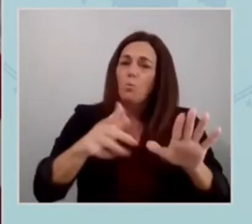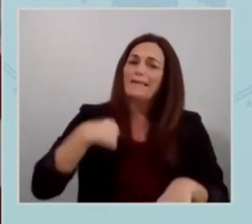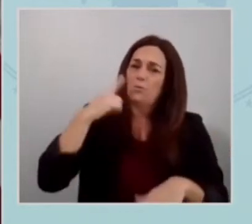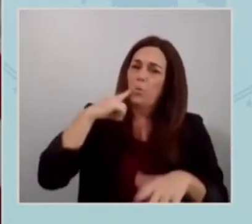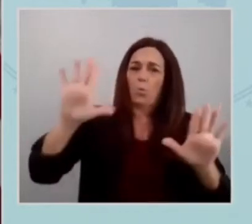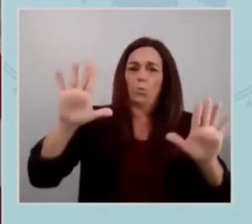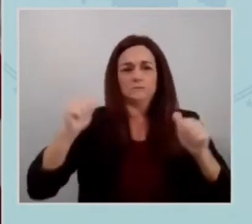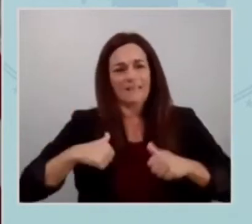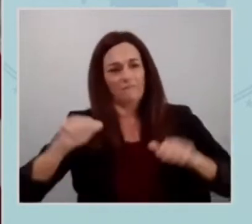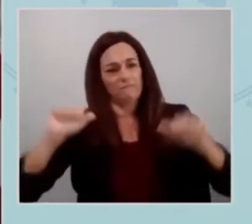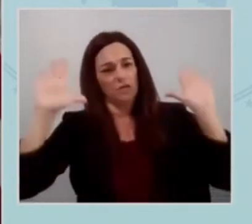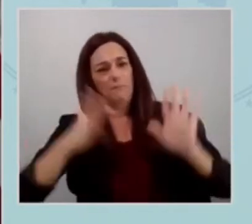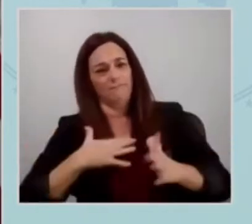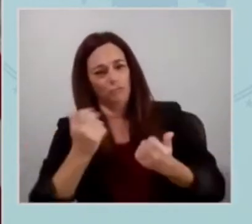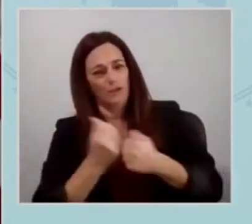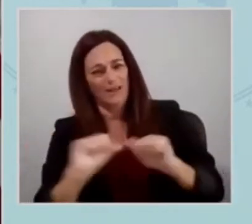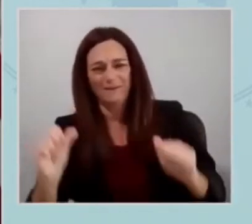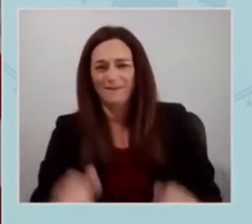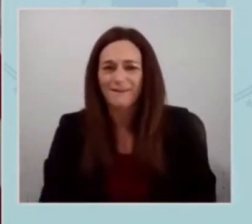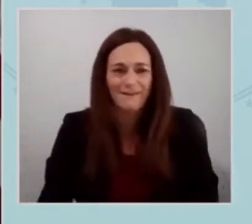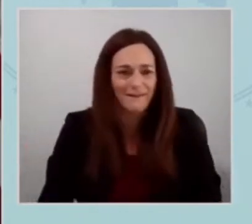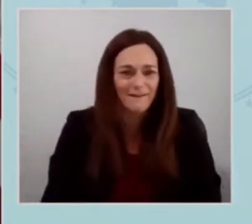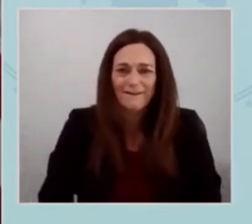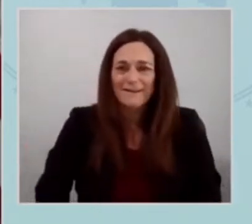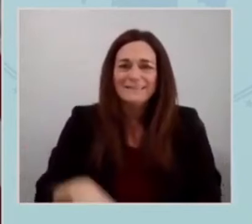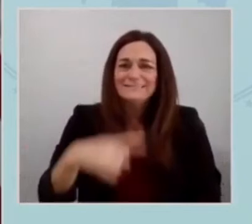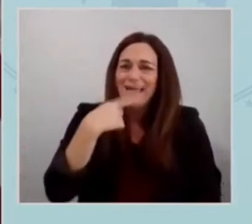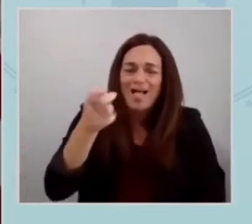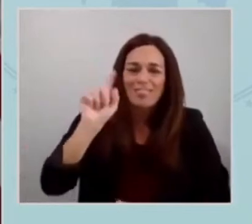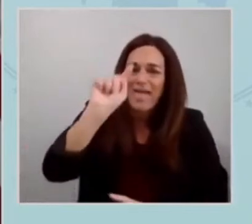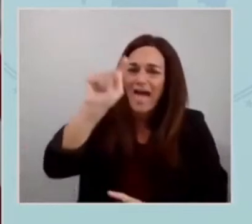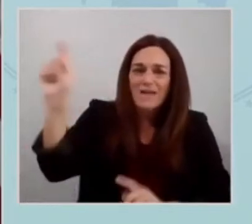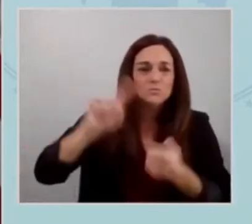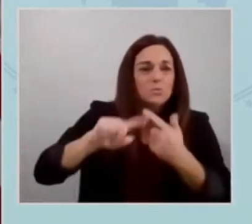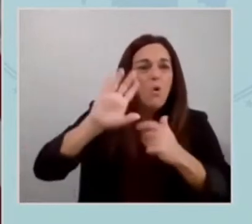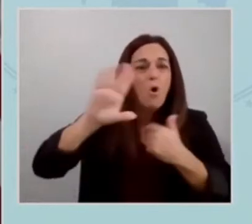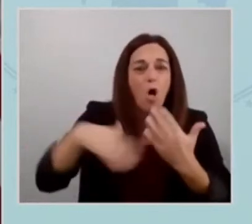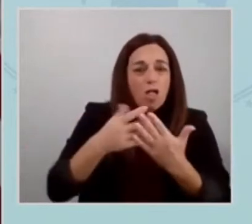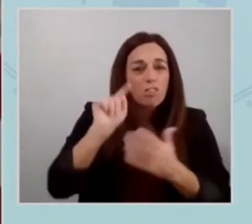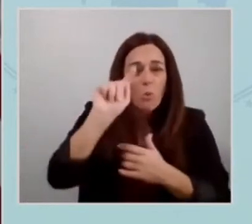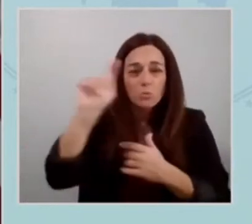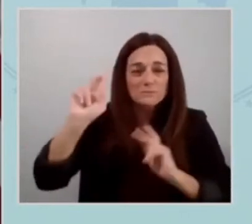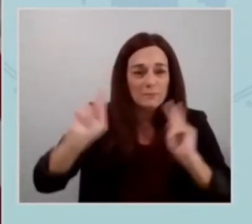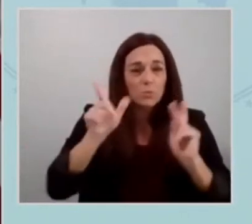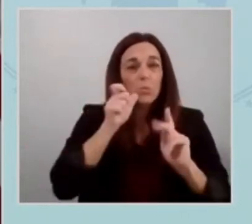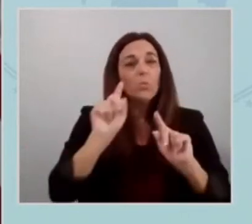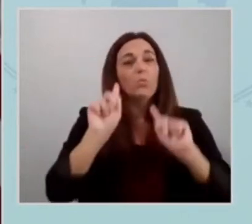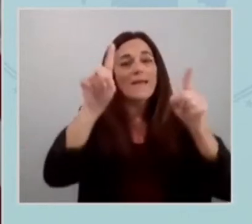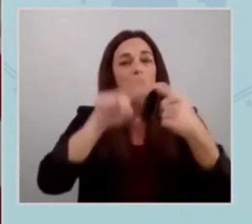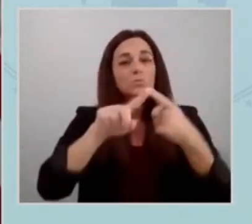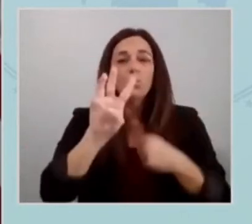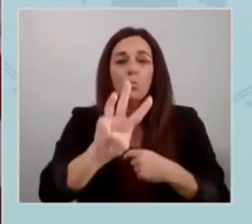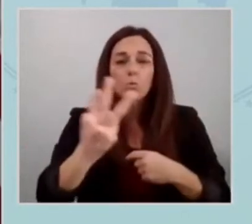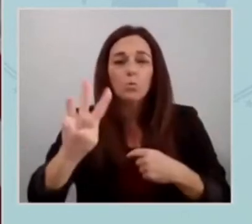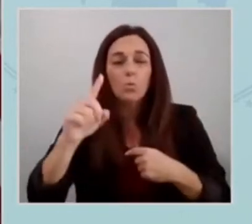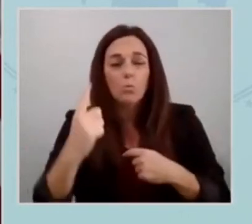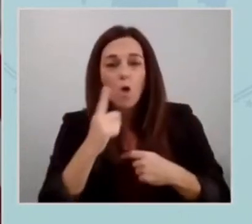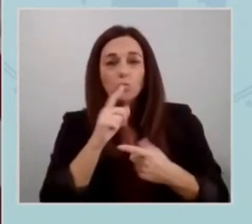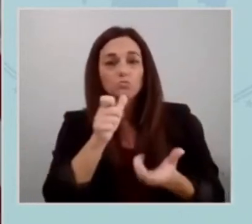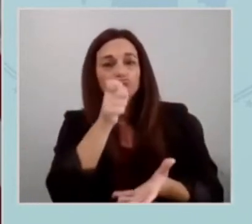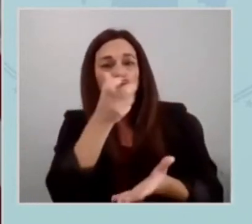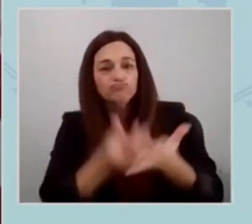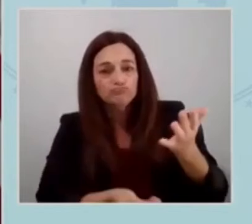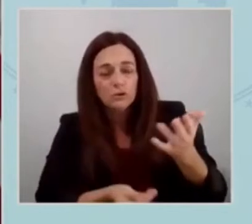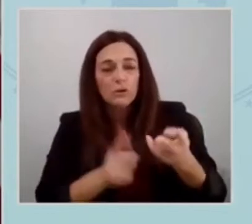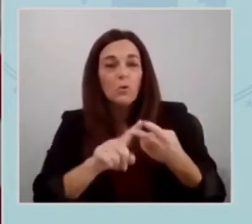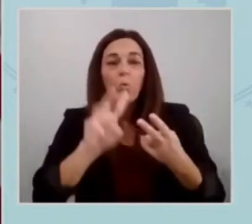is. You know, I hear all this about, well, it's a great sacrifice of my freedom. Well, tell that to all the people who